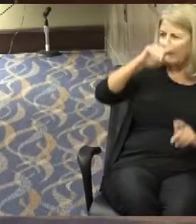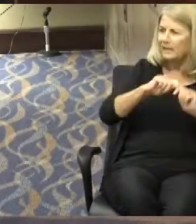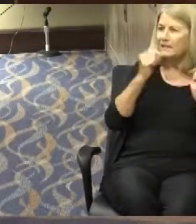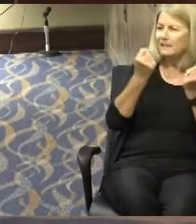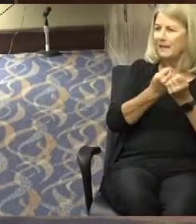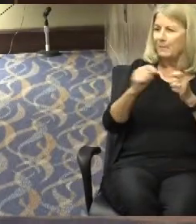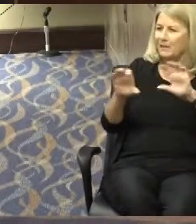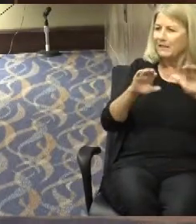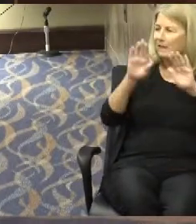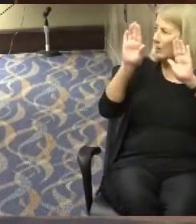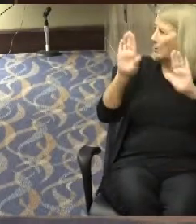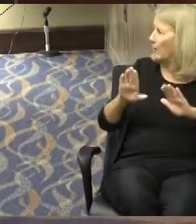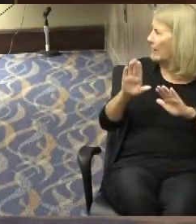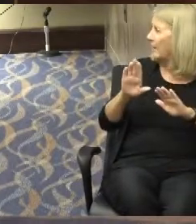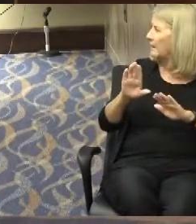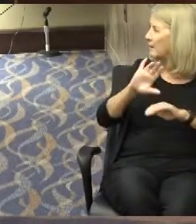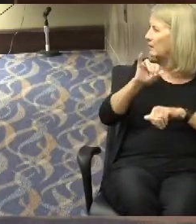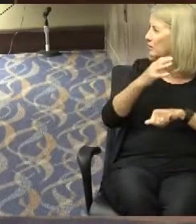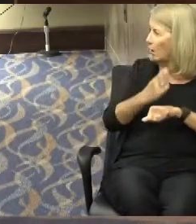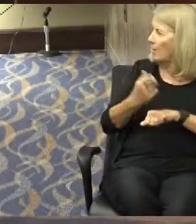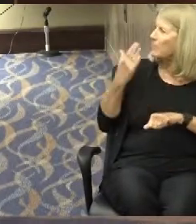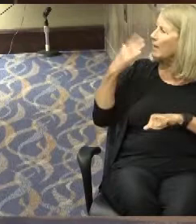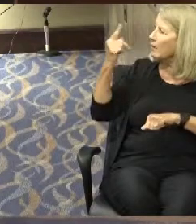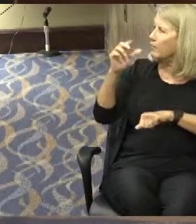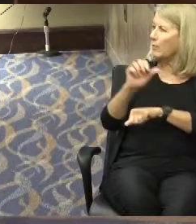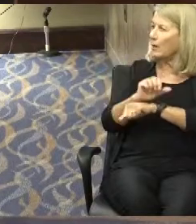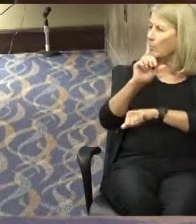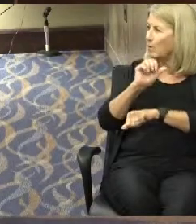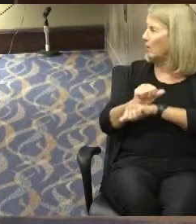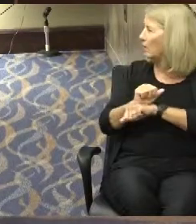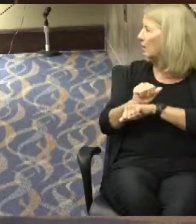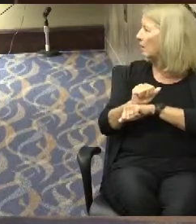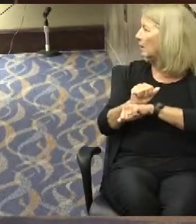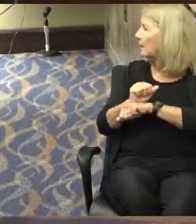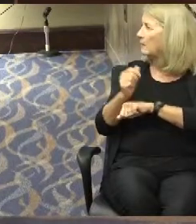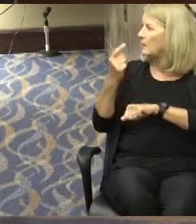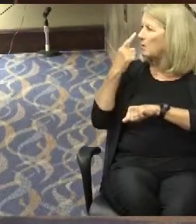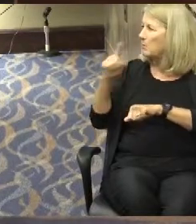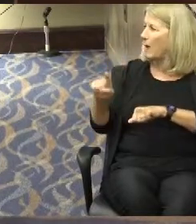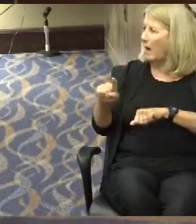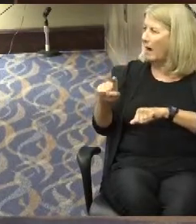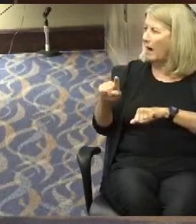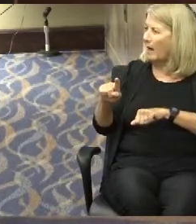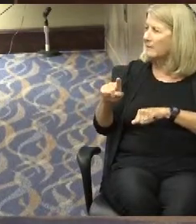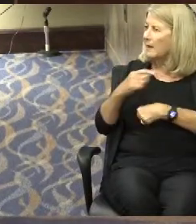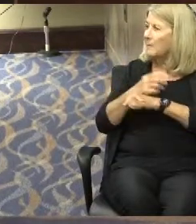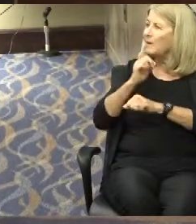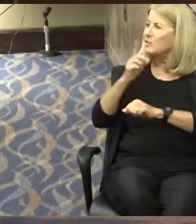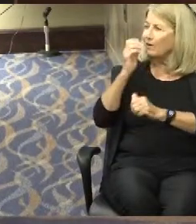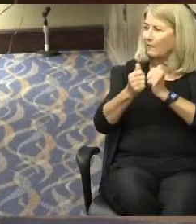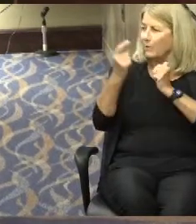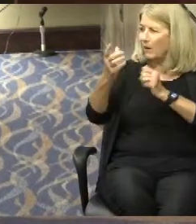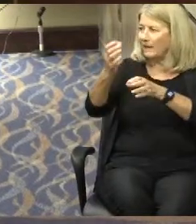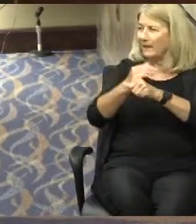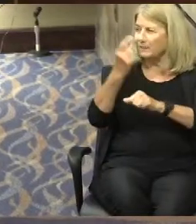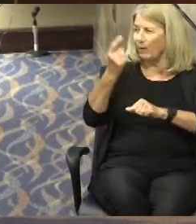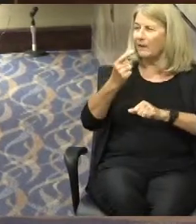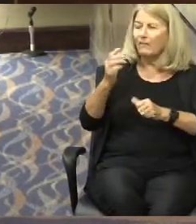that you guys have done, putting out these flyers. So Lord, if you don't mind, make sure everybody gets one of those for next year so we can win.